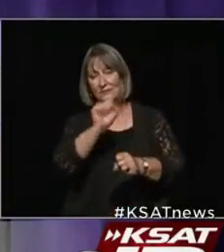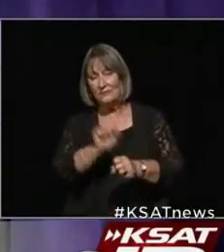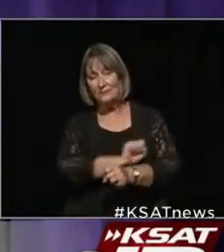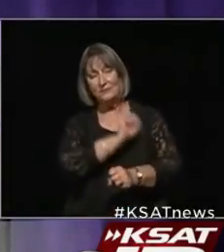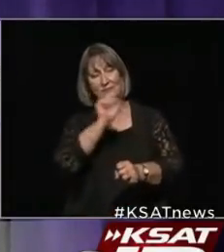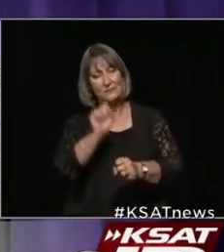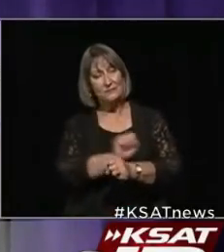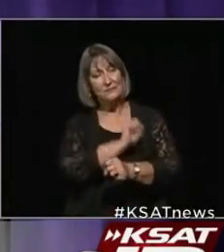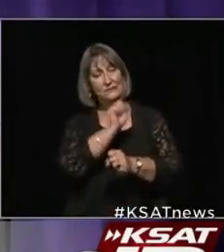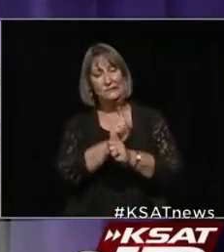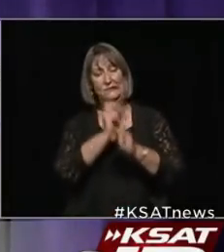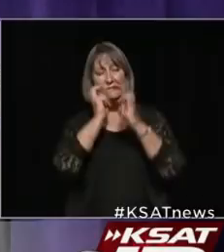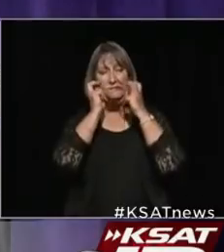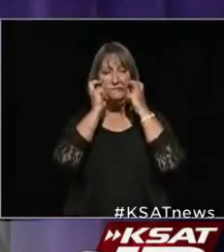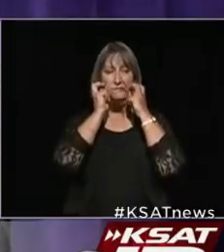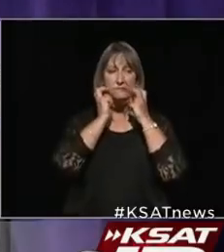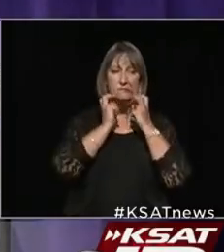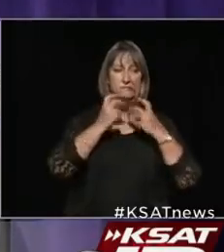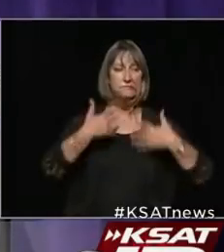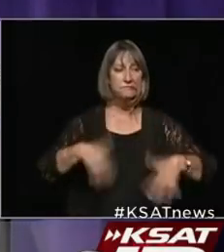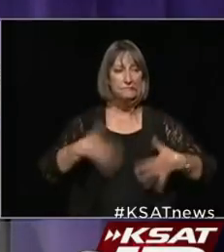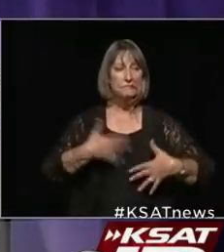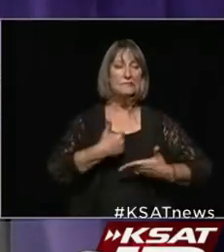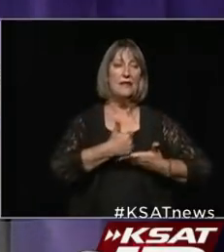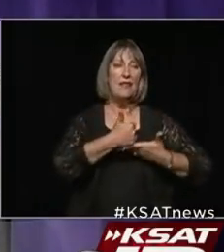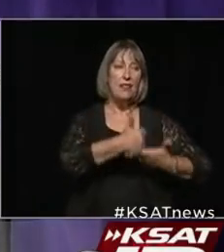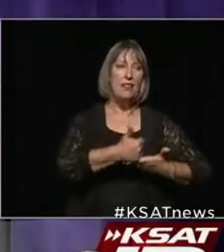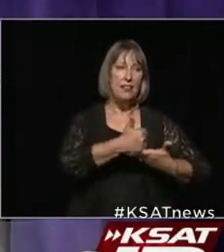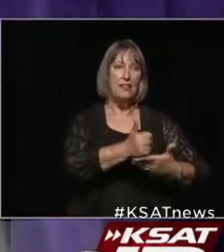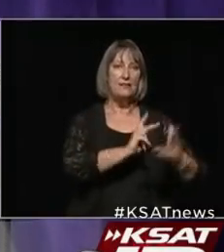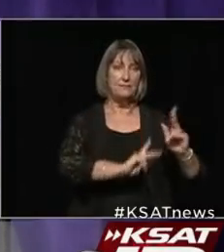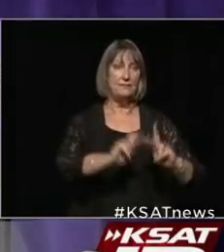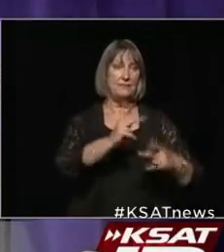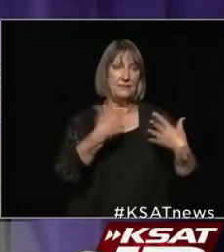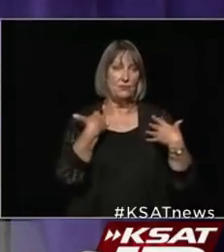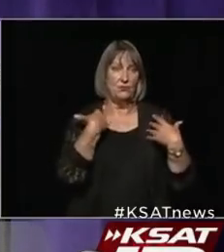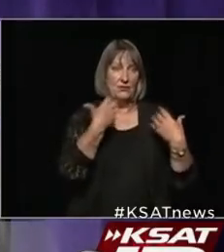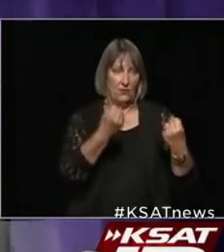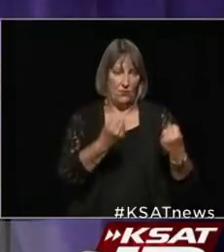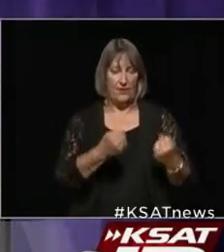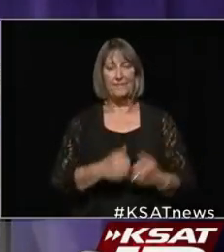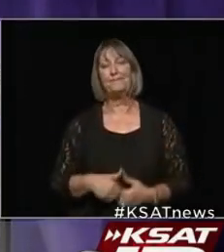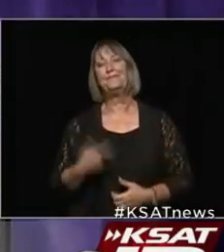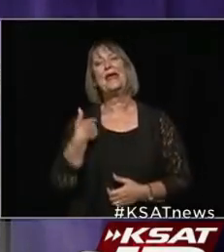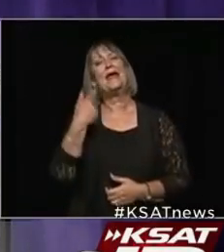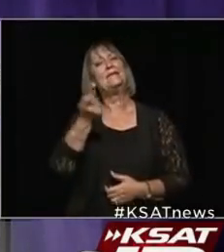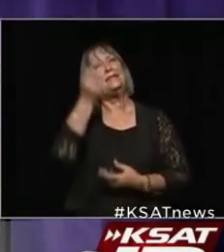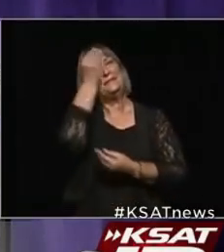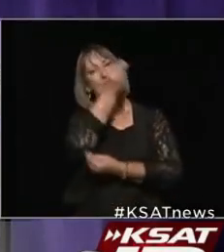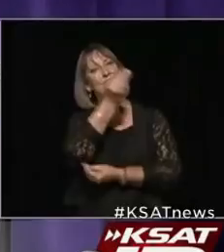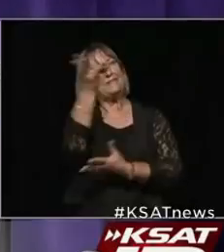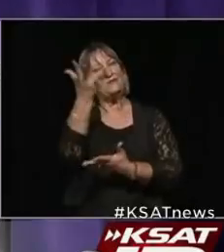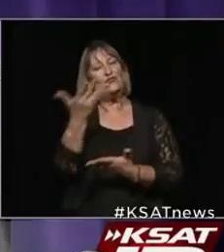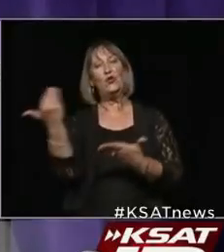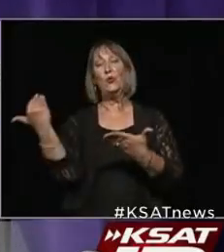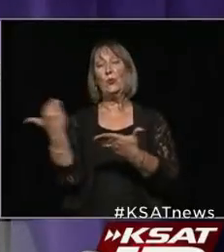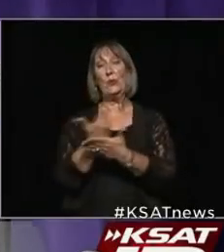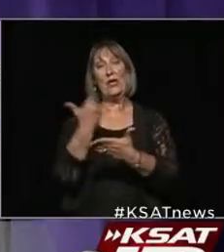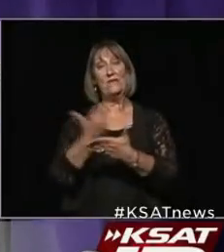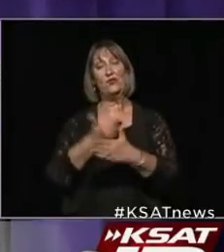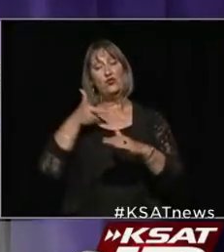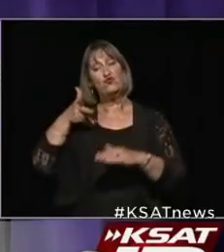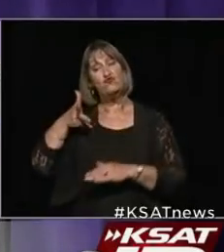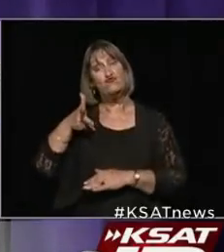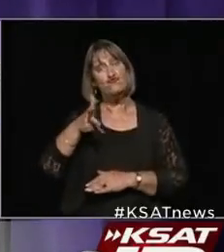recover from COVID-19. I do have a couple of quick updates and announcements. We do have a drive-through flu